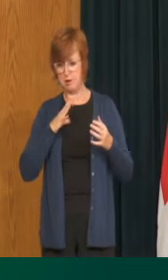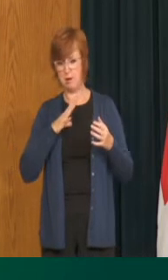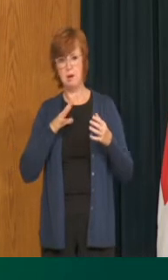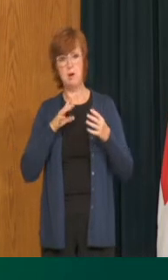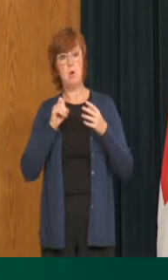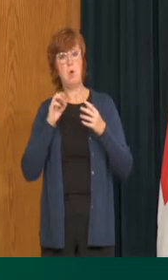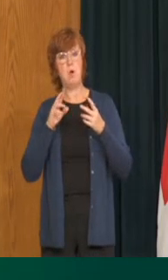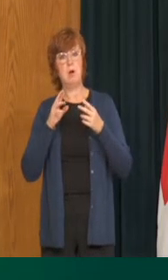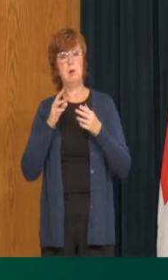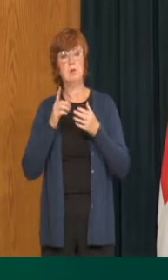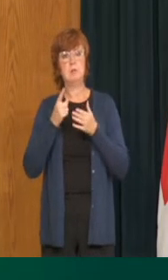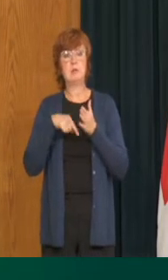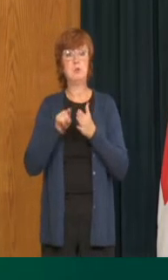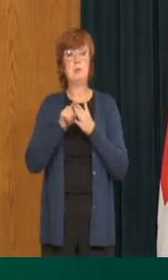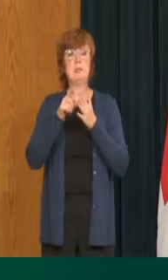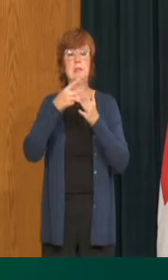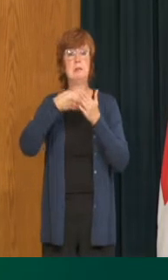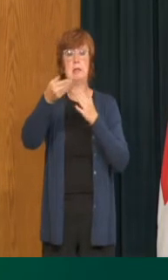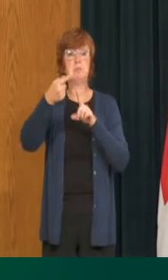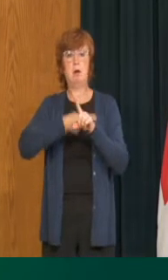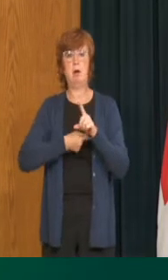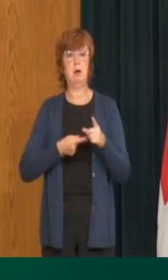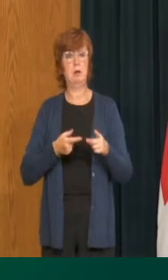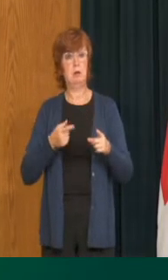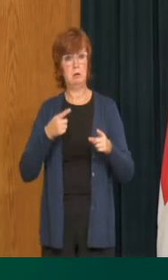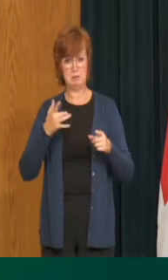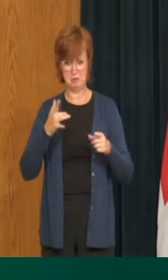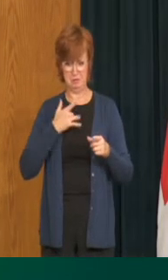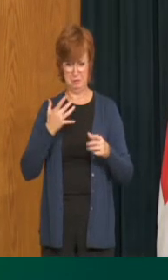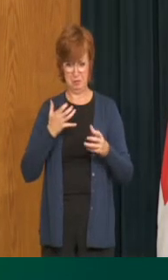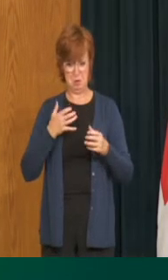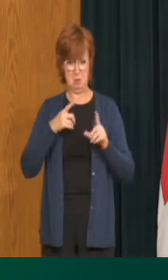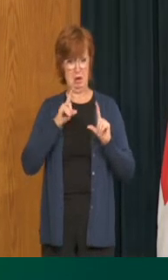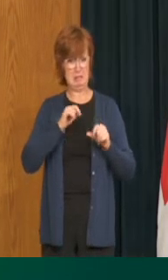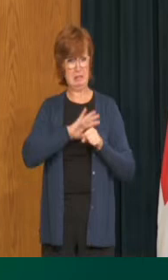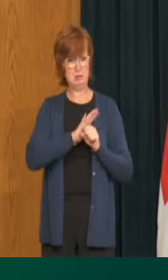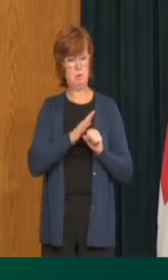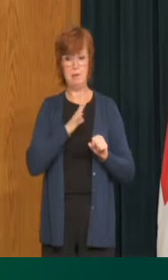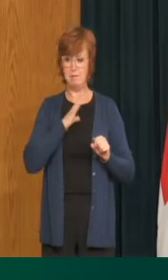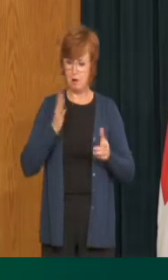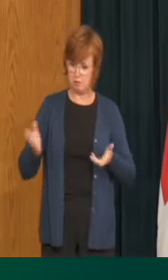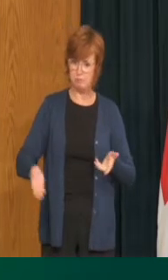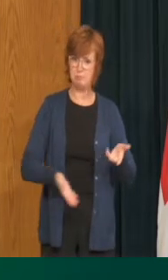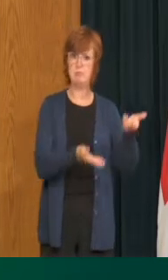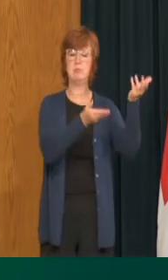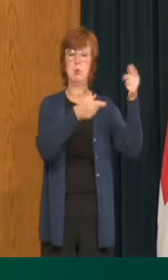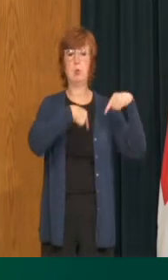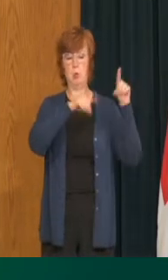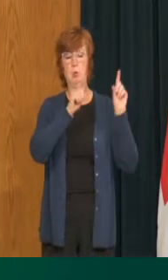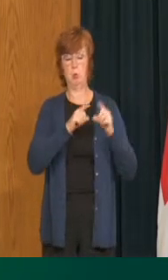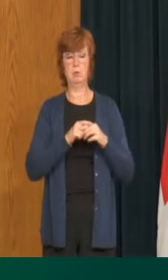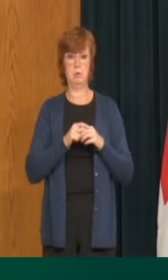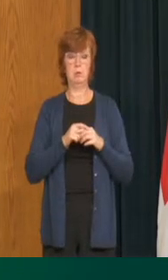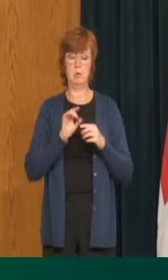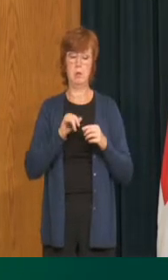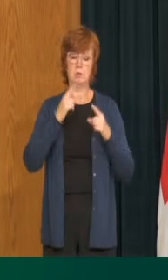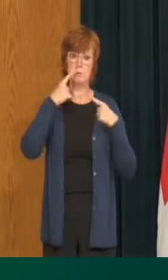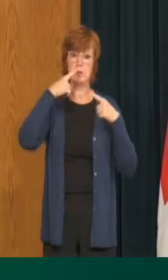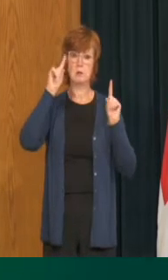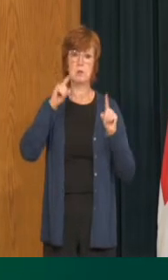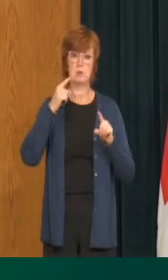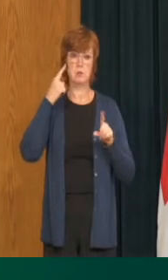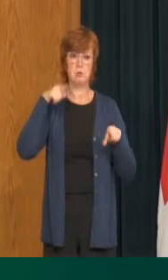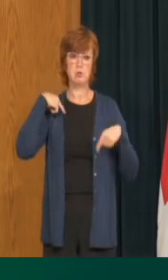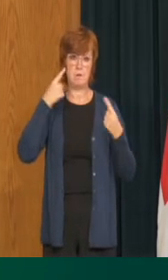of symptoms, get tested if you have any concerns. That's worked well for us as many sectors have entered the workforce, re-entered the